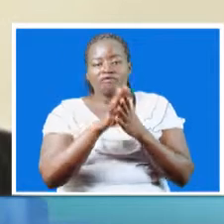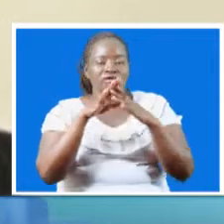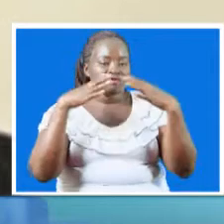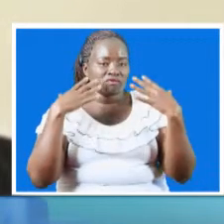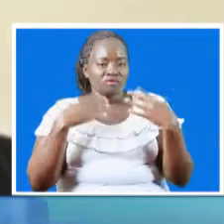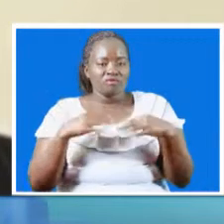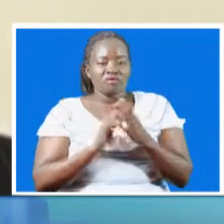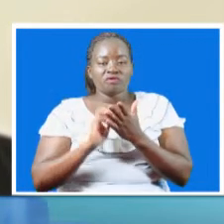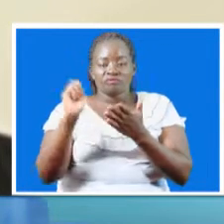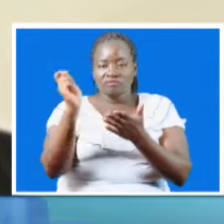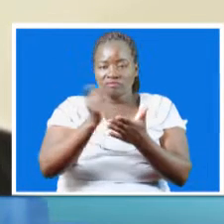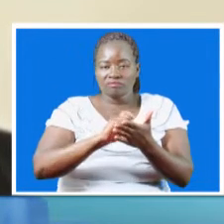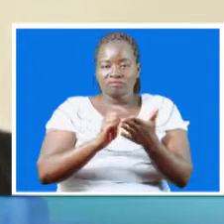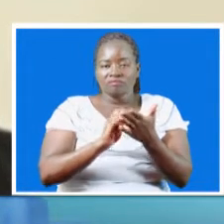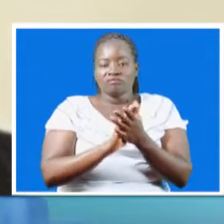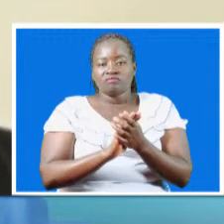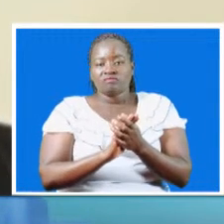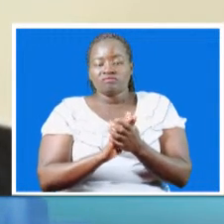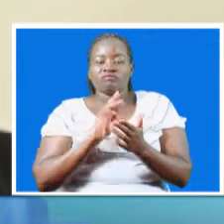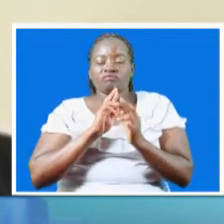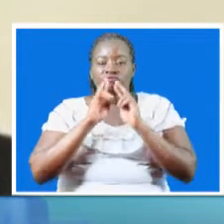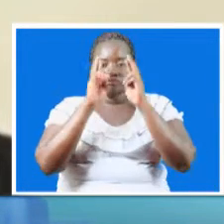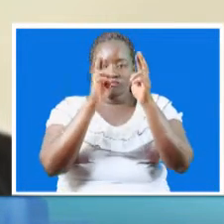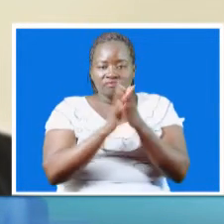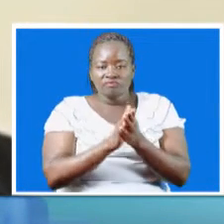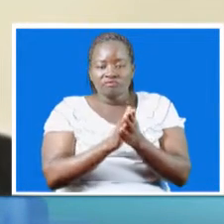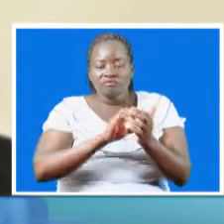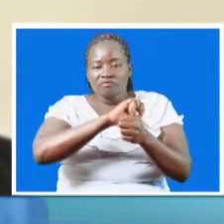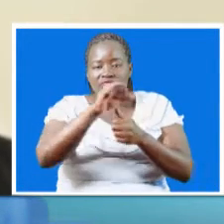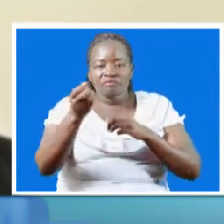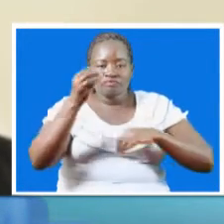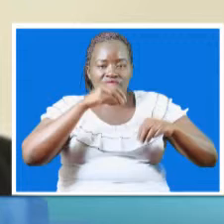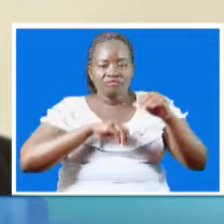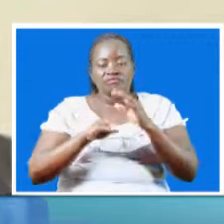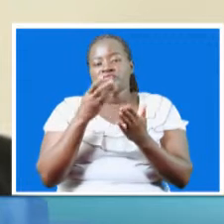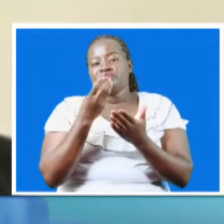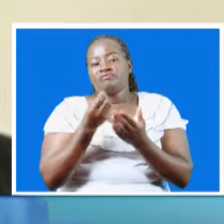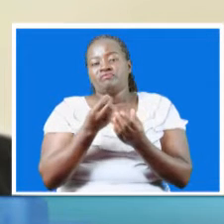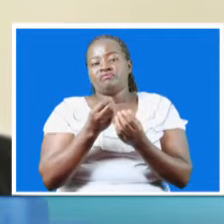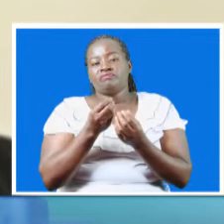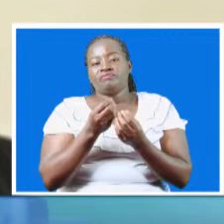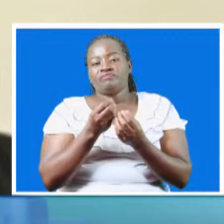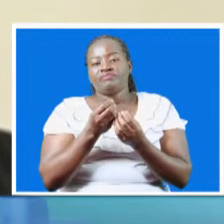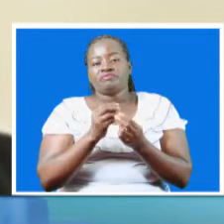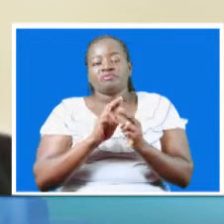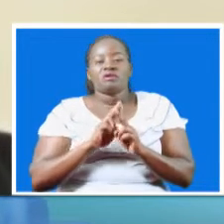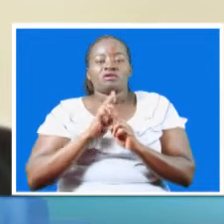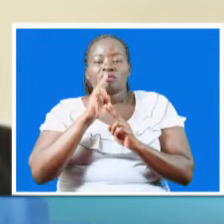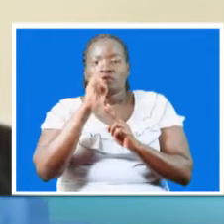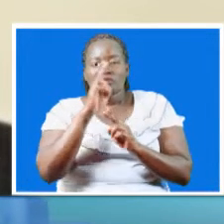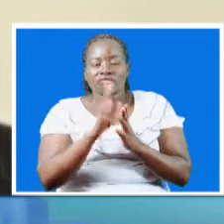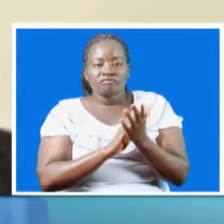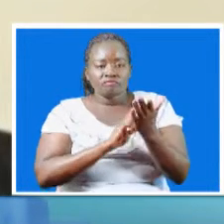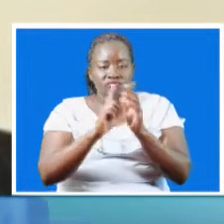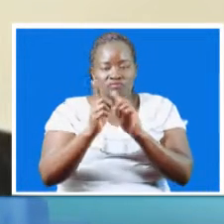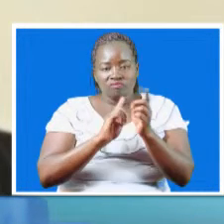na ado makore to. Akiende kithia, neguwa makoro makiende kari 40 shige gu kumio na besha ishio. Akiaria na adiki